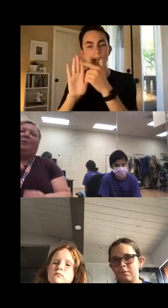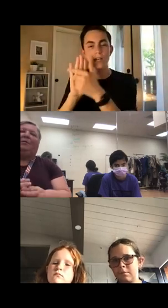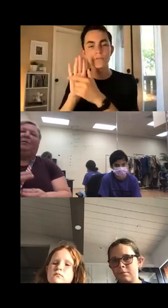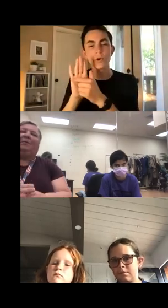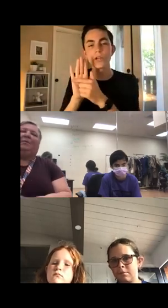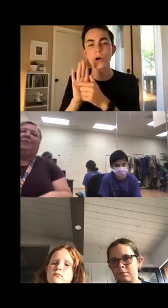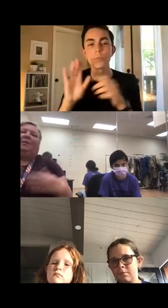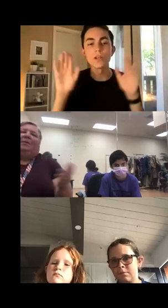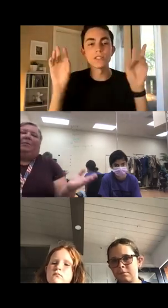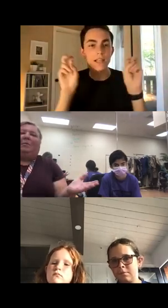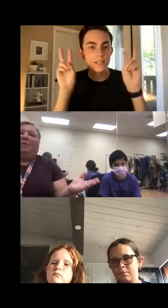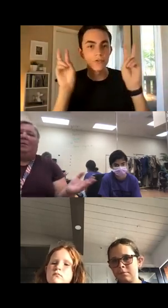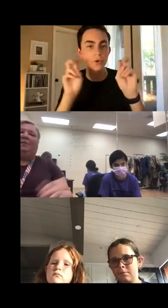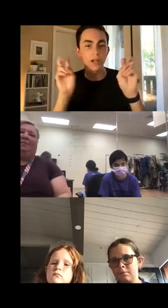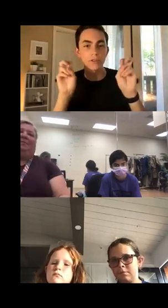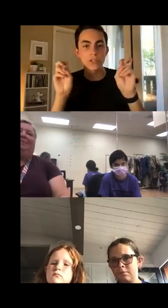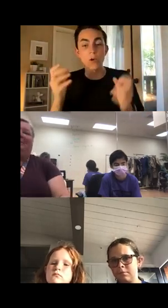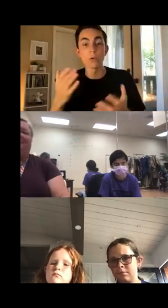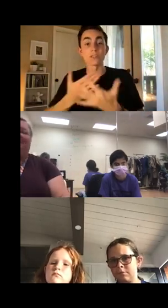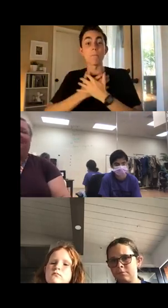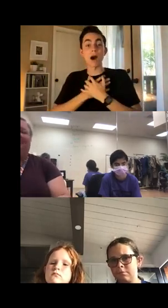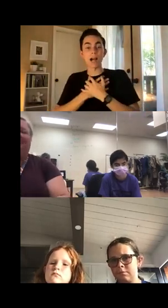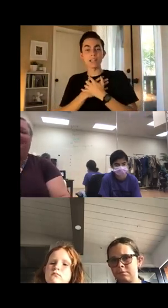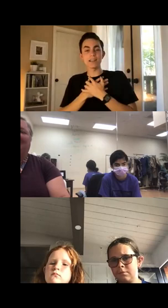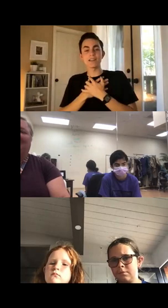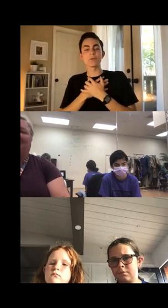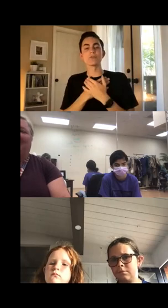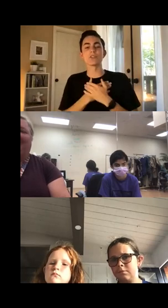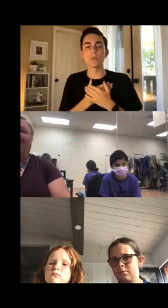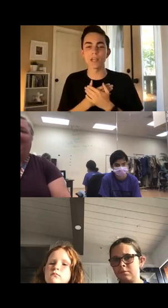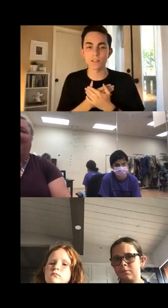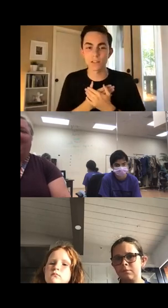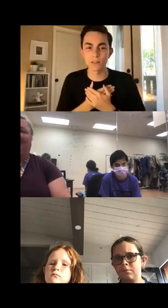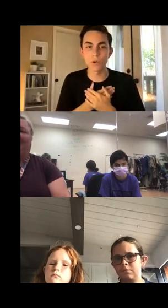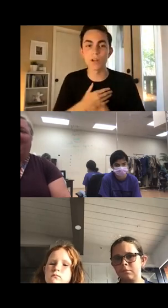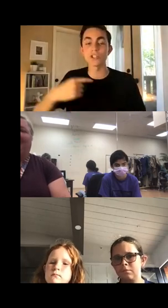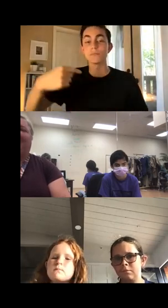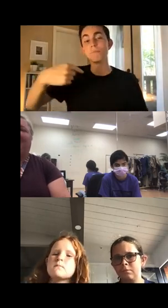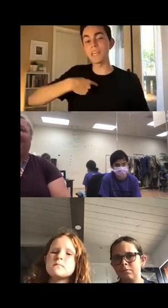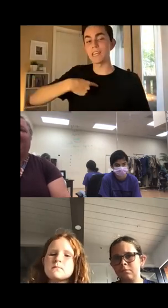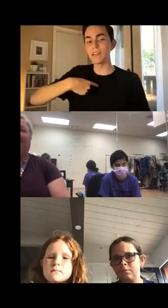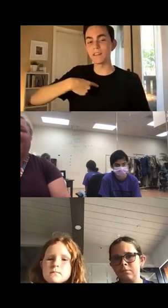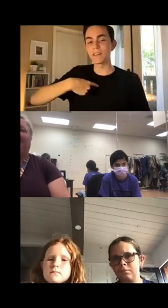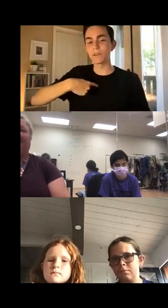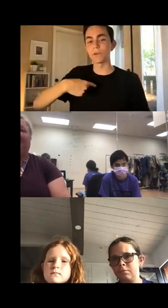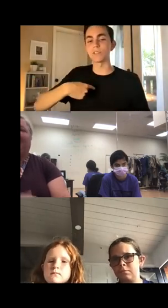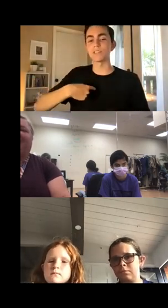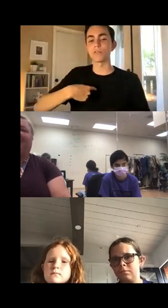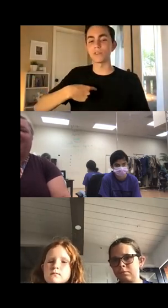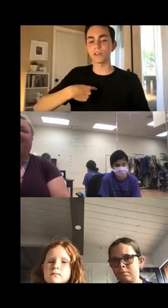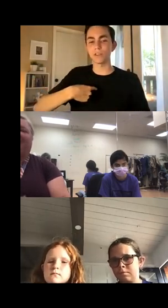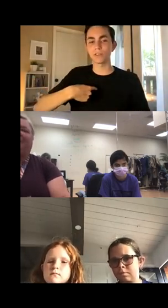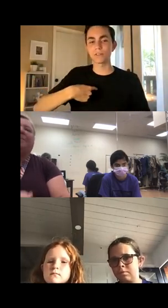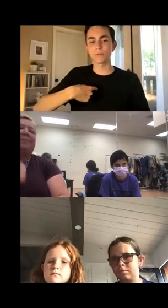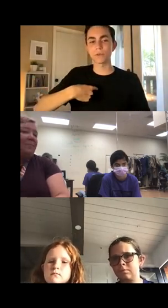open hand for what we call possessive pronouns. When it's mine, we use an open hand. But when it's just me, we use the